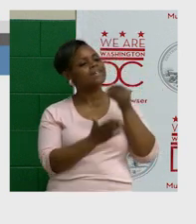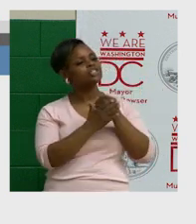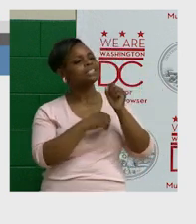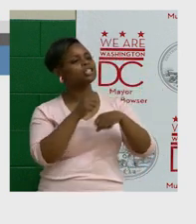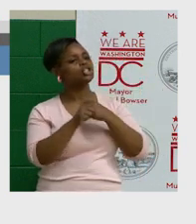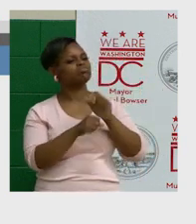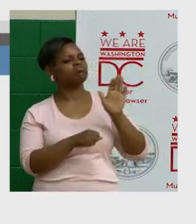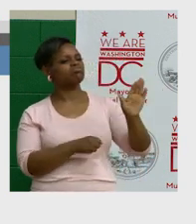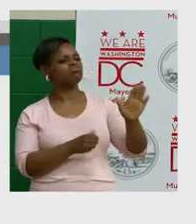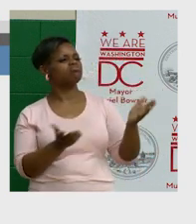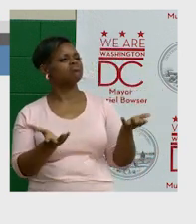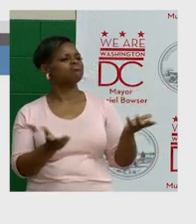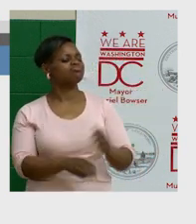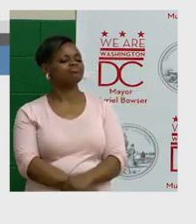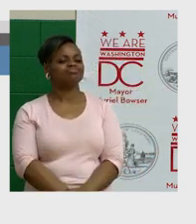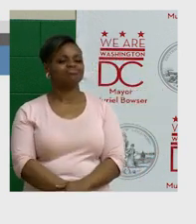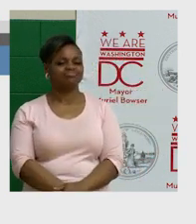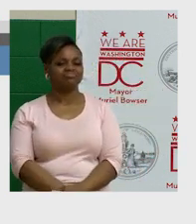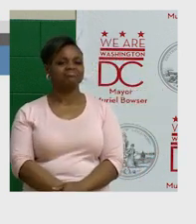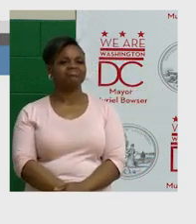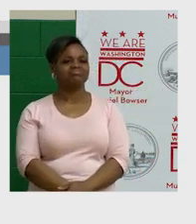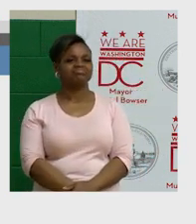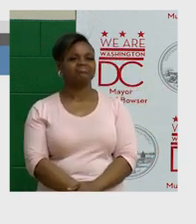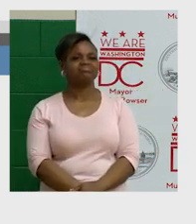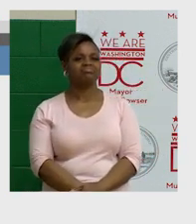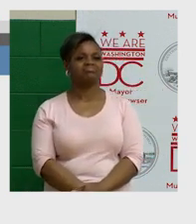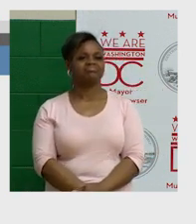We got about 10 more seconds for people to answer.